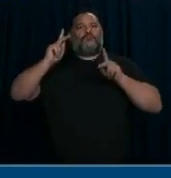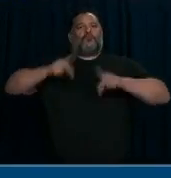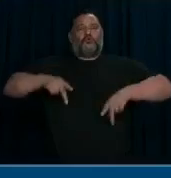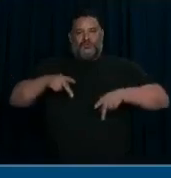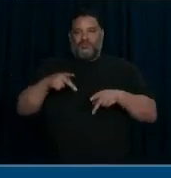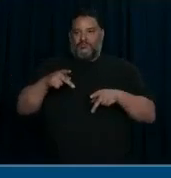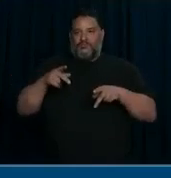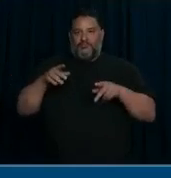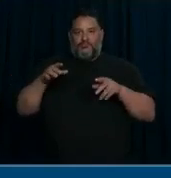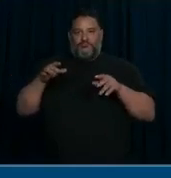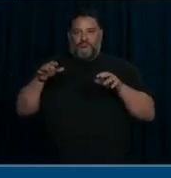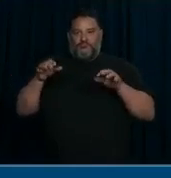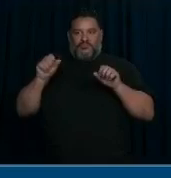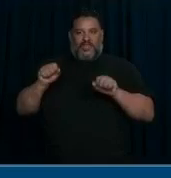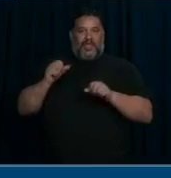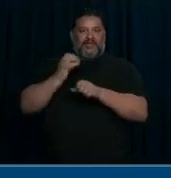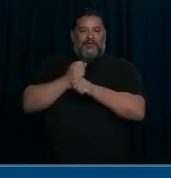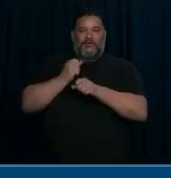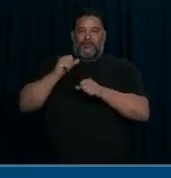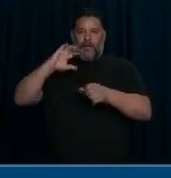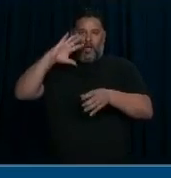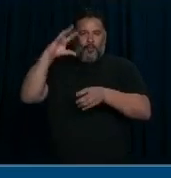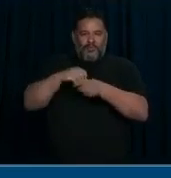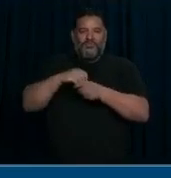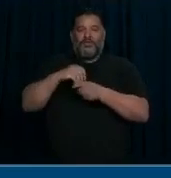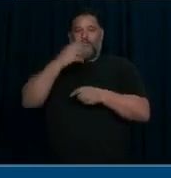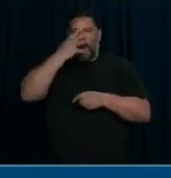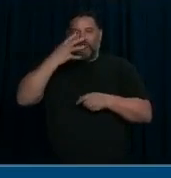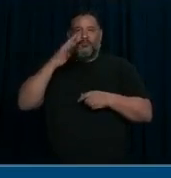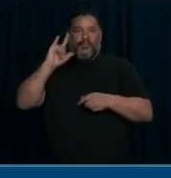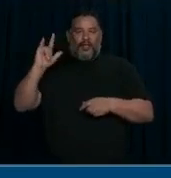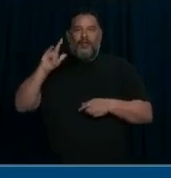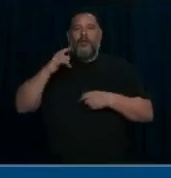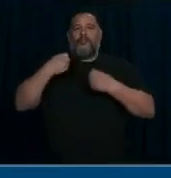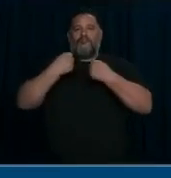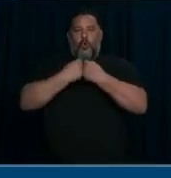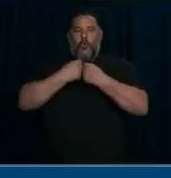some sort of comprehensive immigration bill or a border security bill passed.